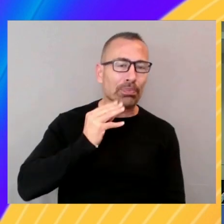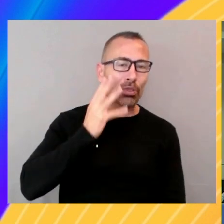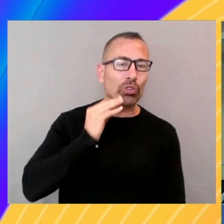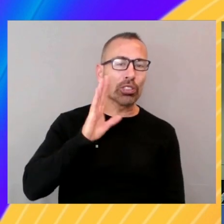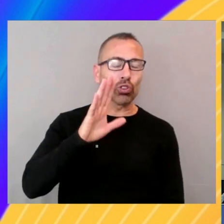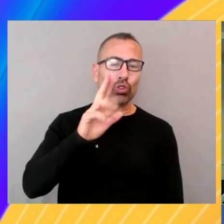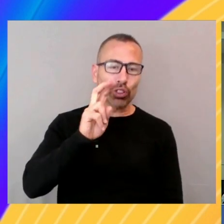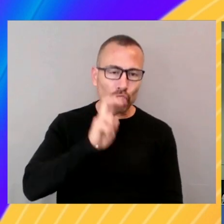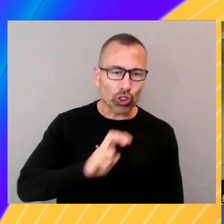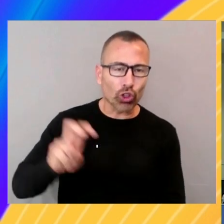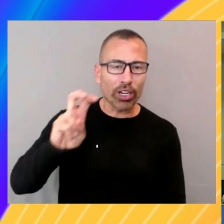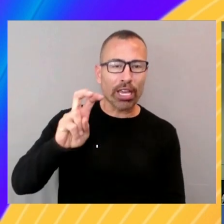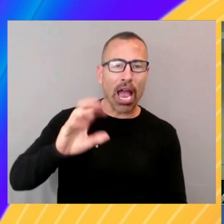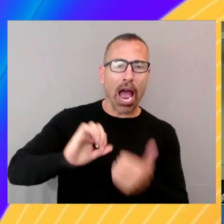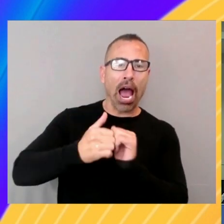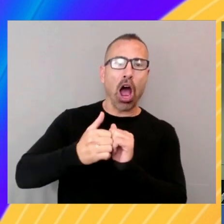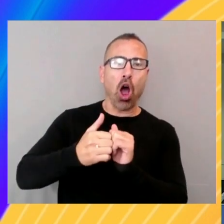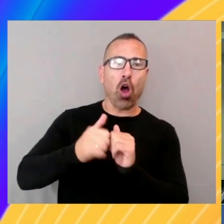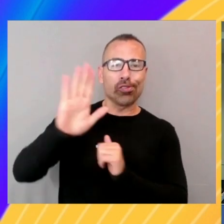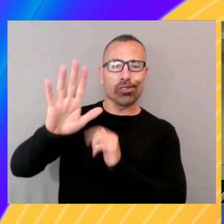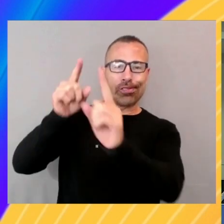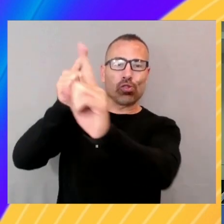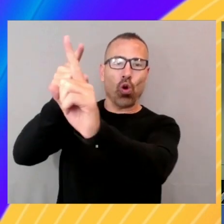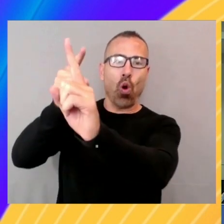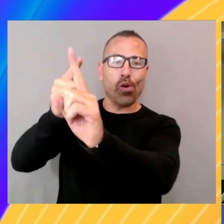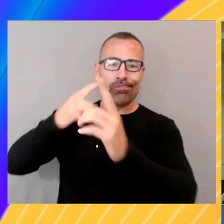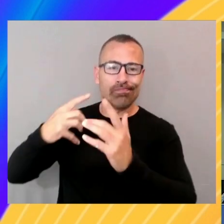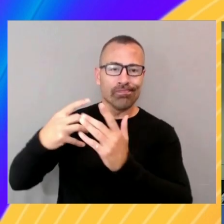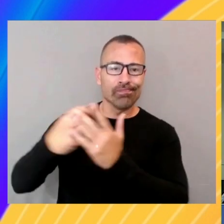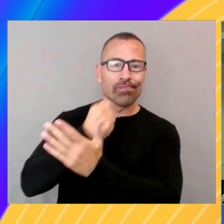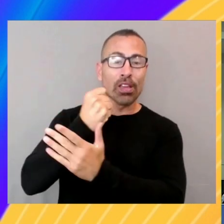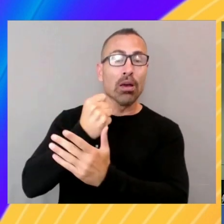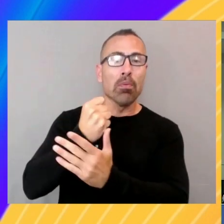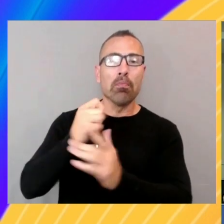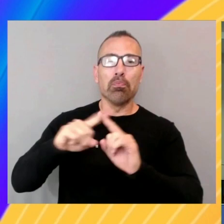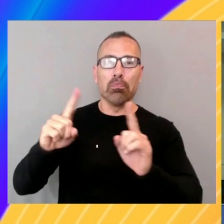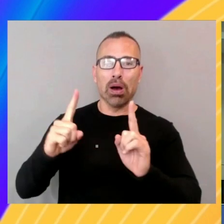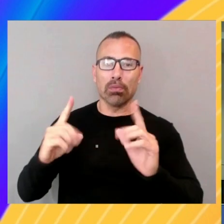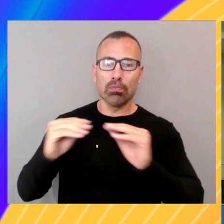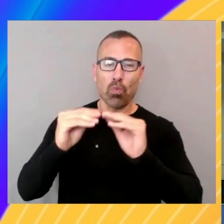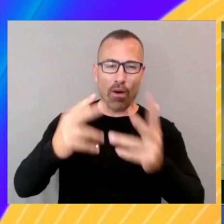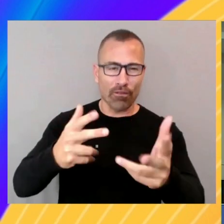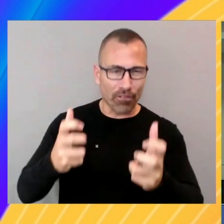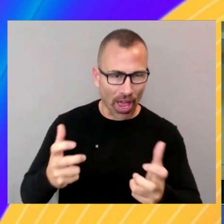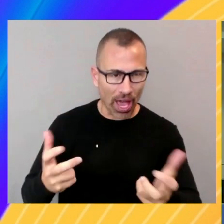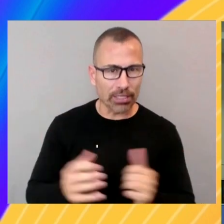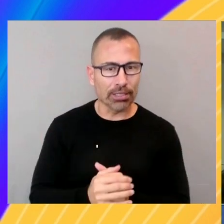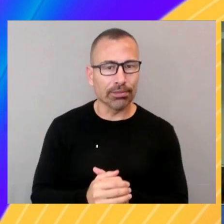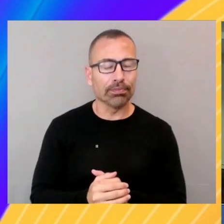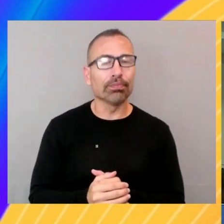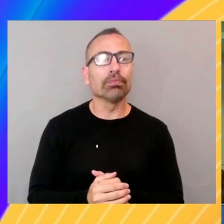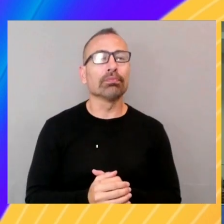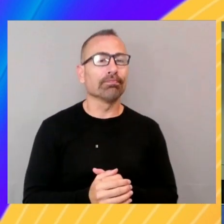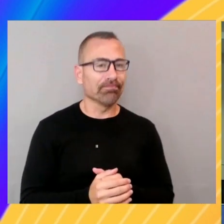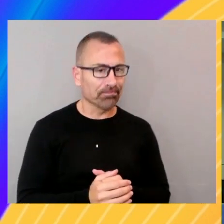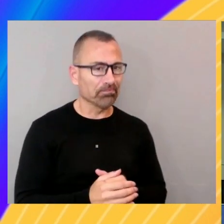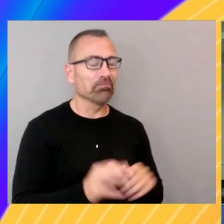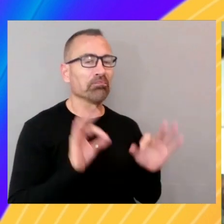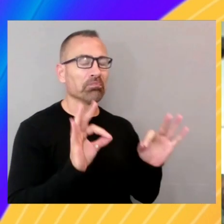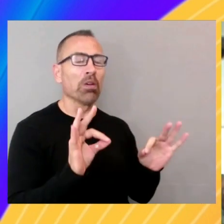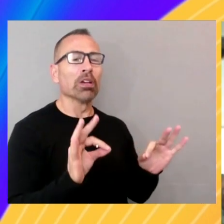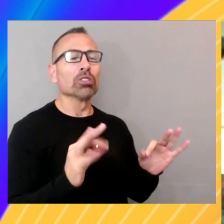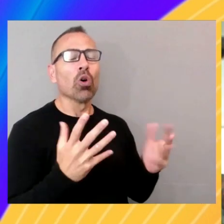our accelerator. Awesome. So what are some of the problems that observability solves for our customers? Right.